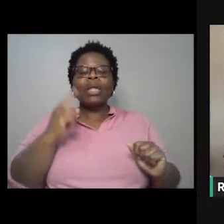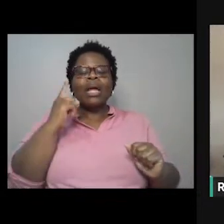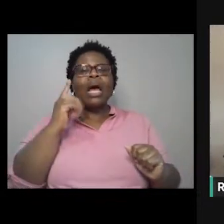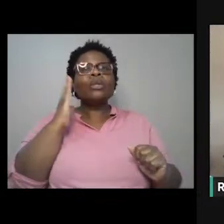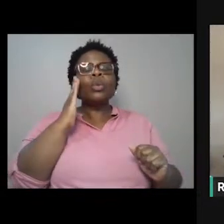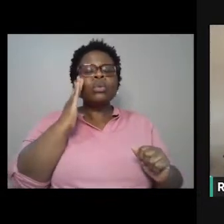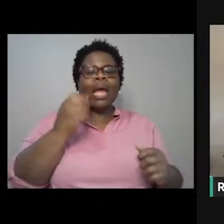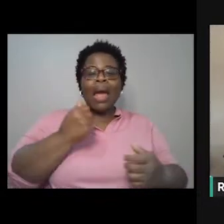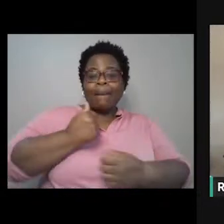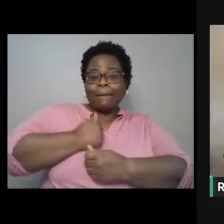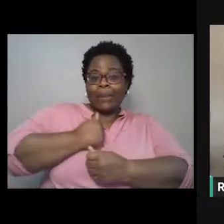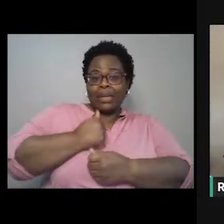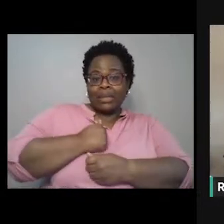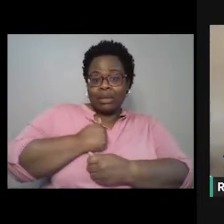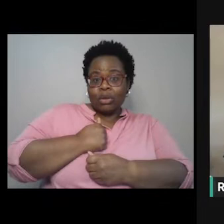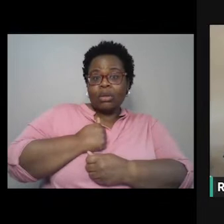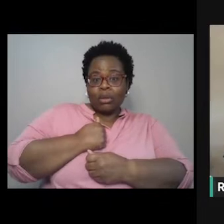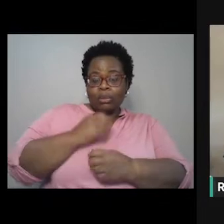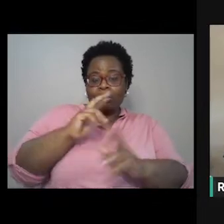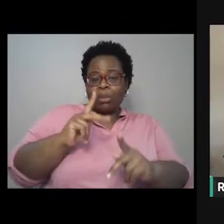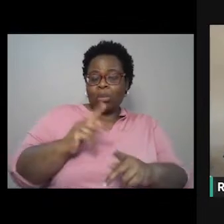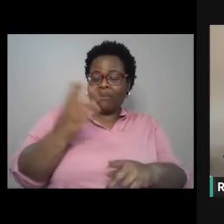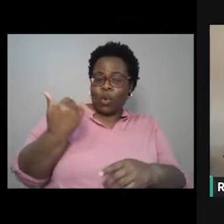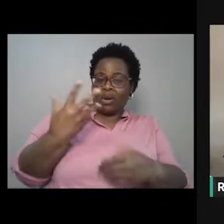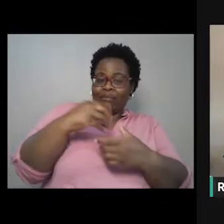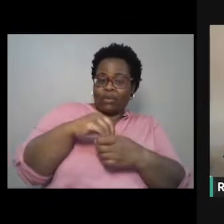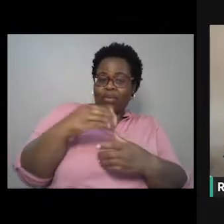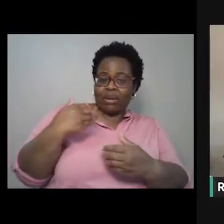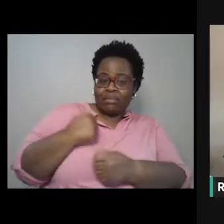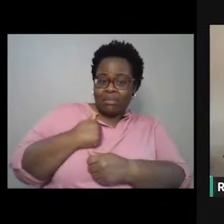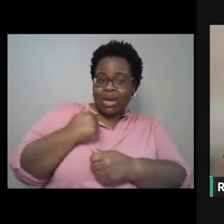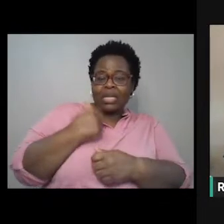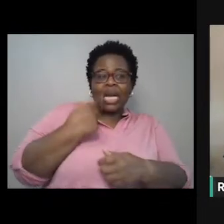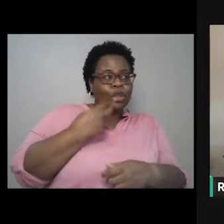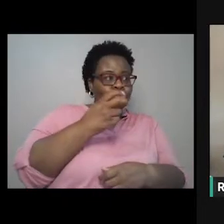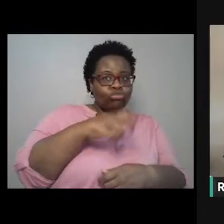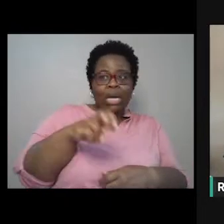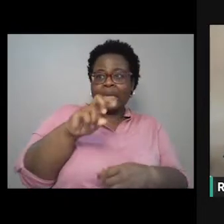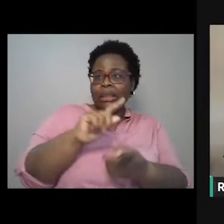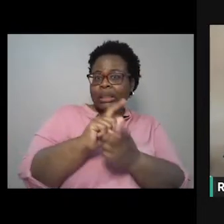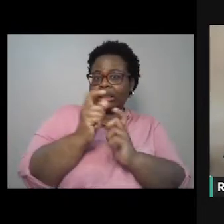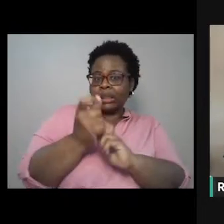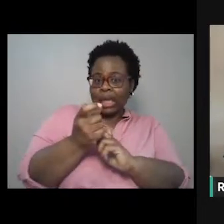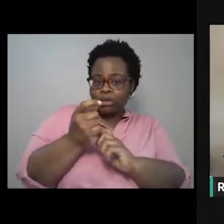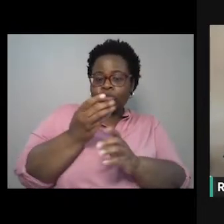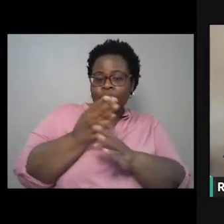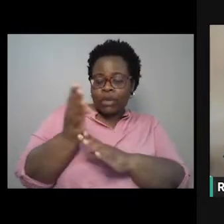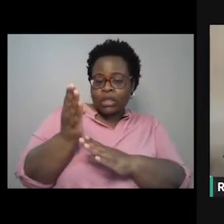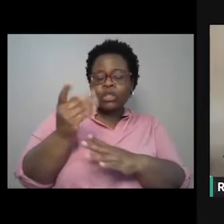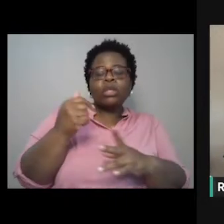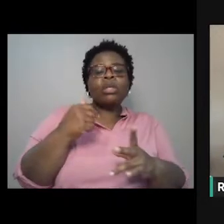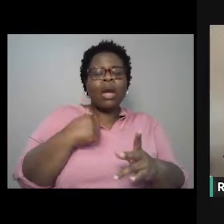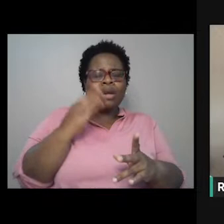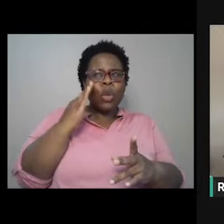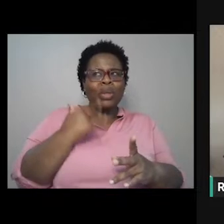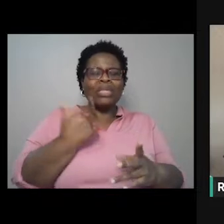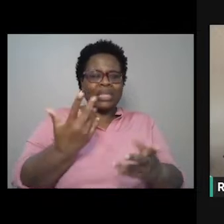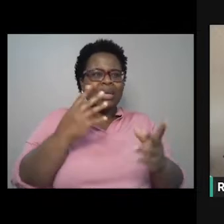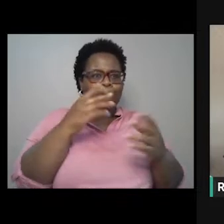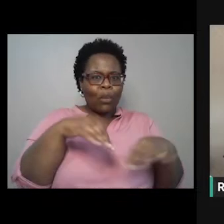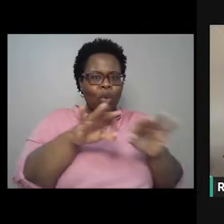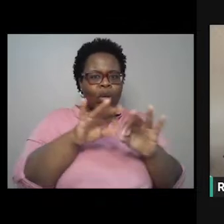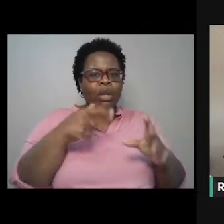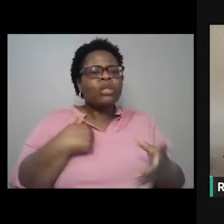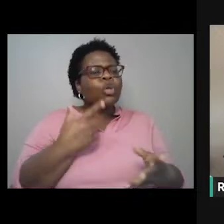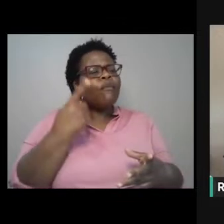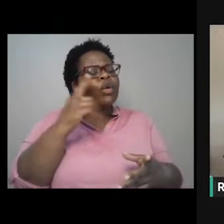are transitioning out, this is a really big topic for them. And so, what was it like for you transitioning out? You know,